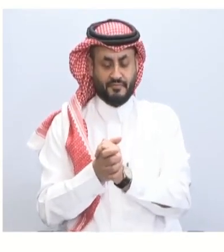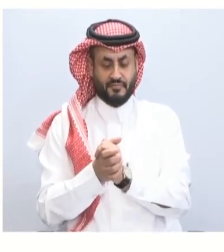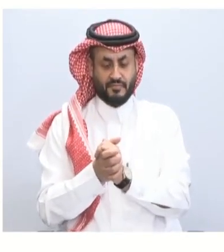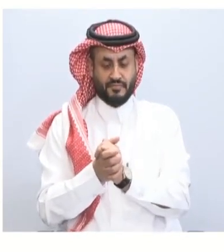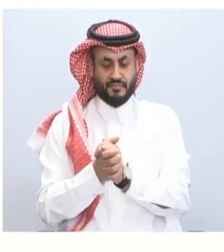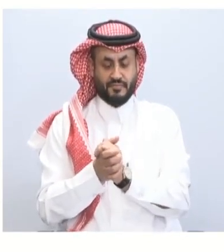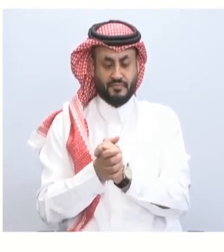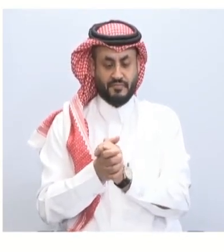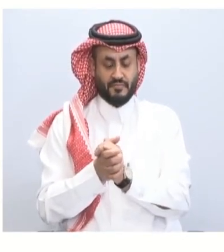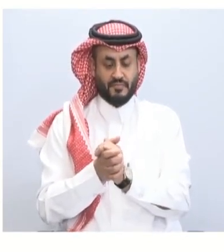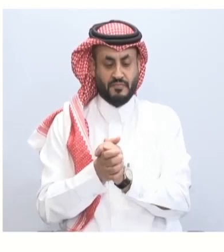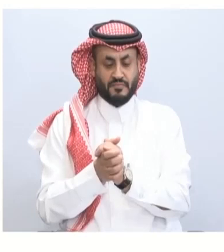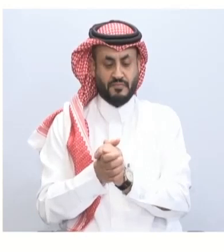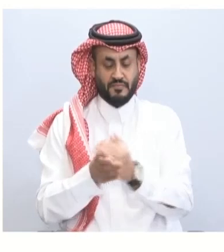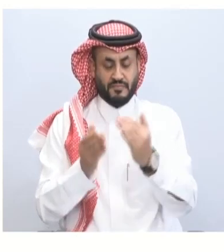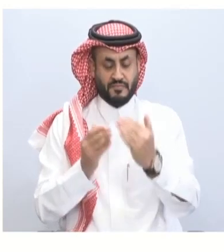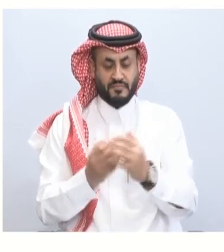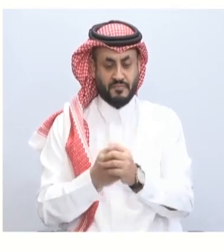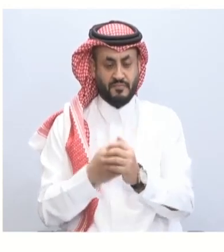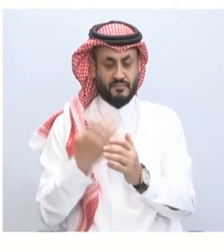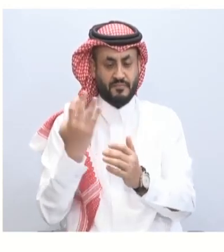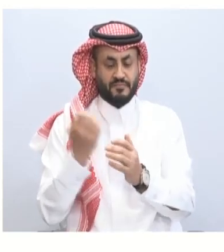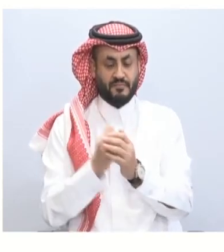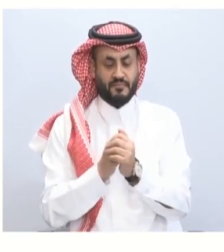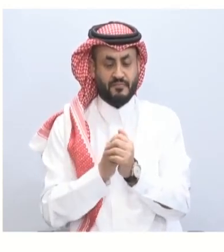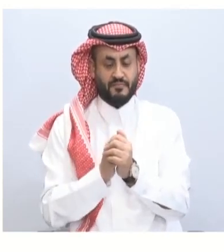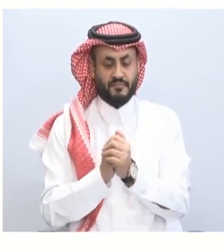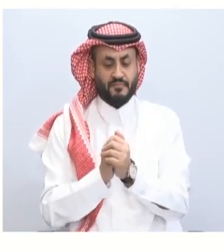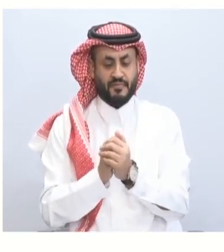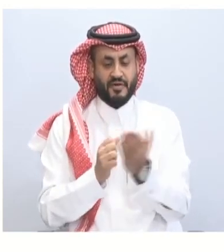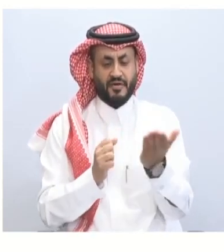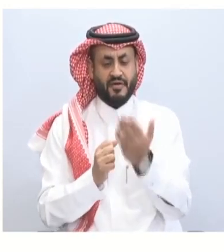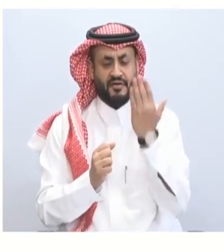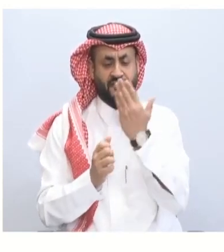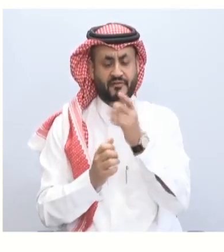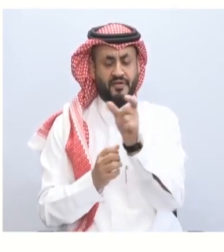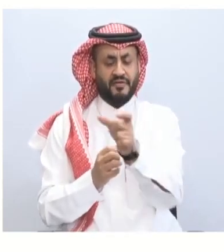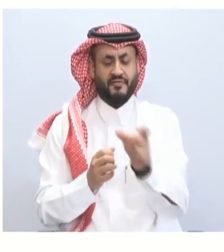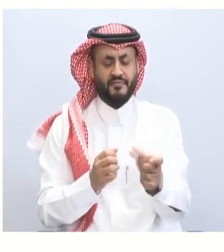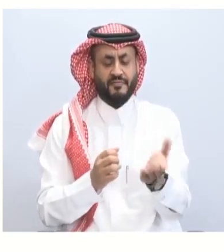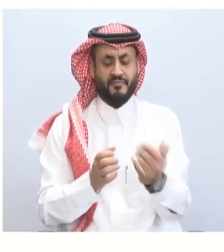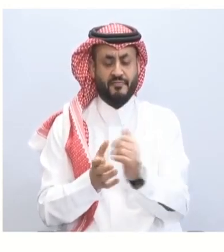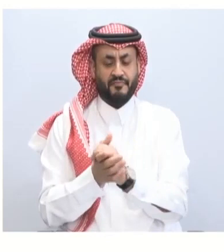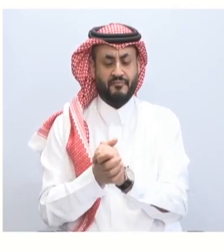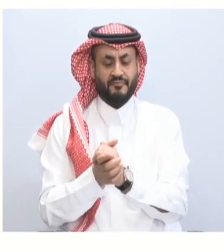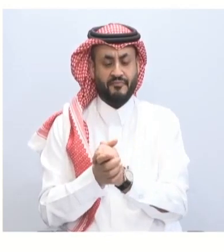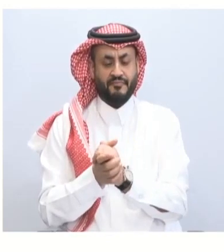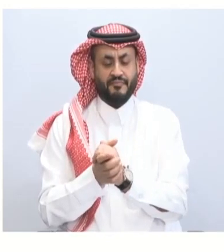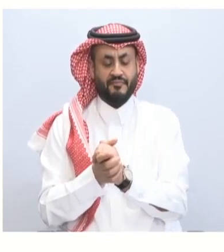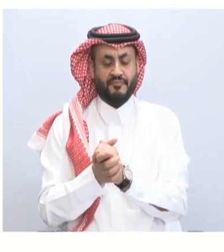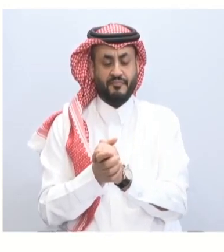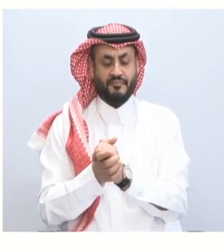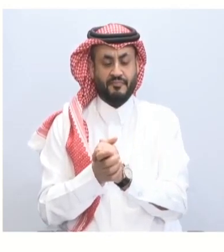audience that he could hardly say a word. You should not give up when you run into difficulties. Instead, you